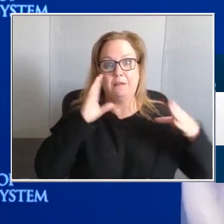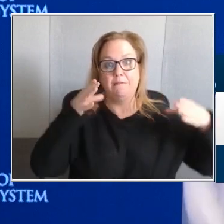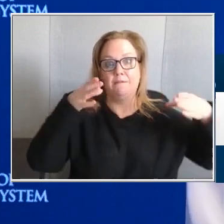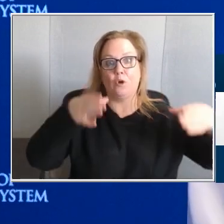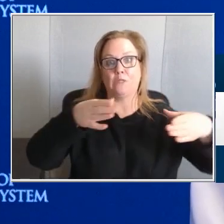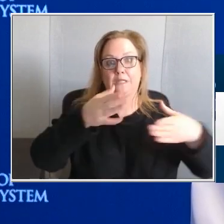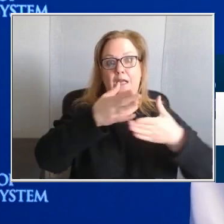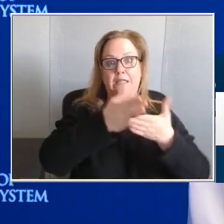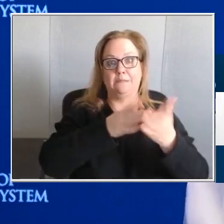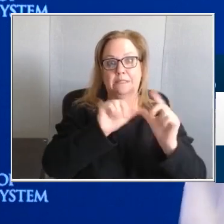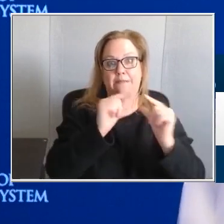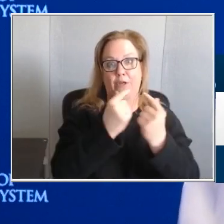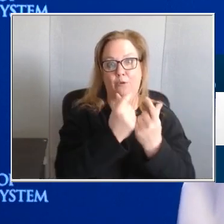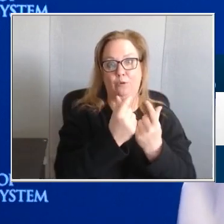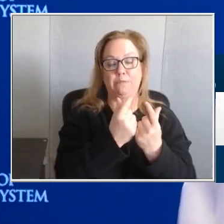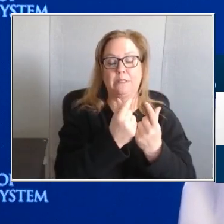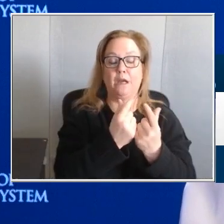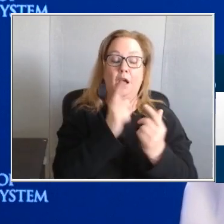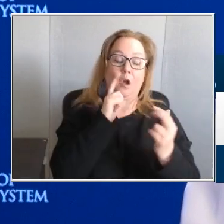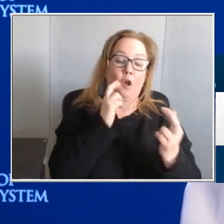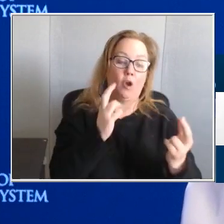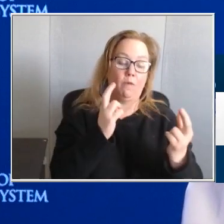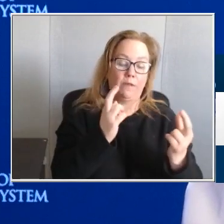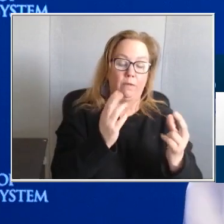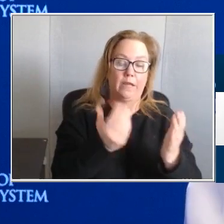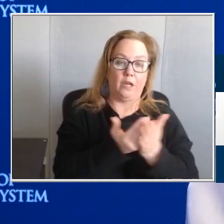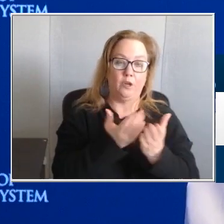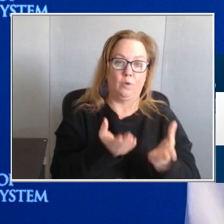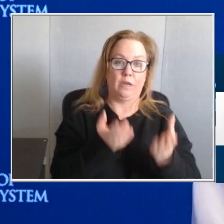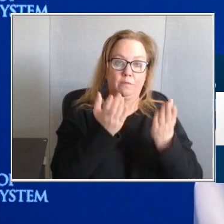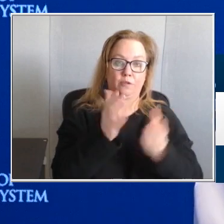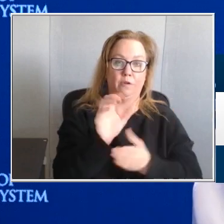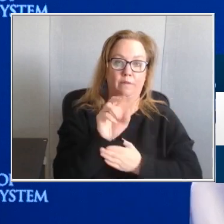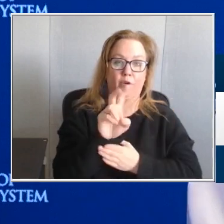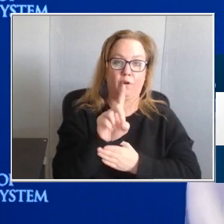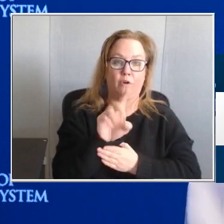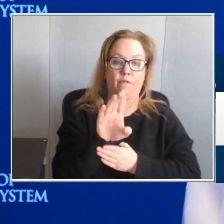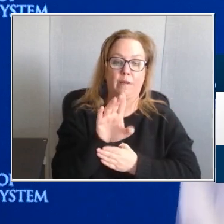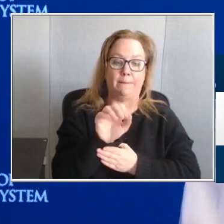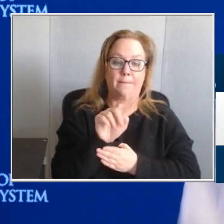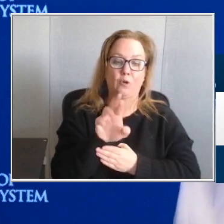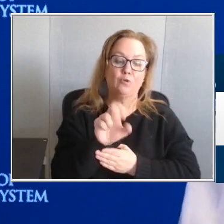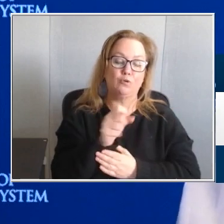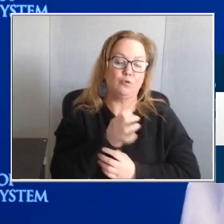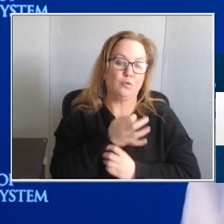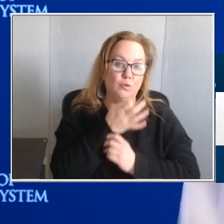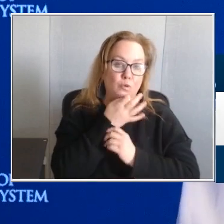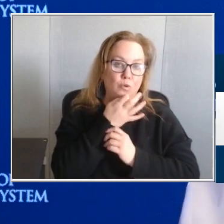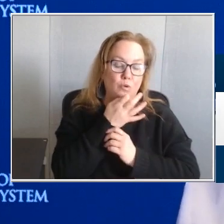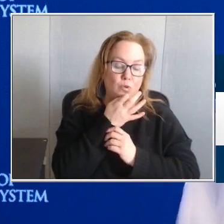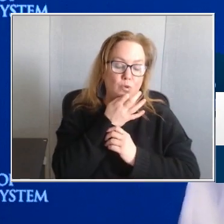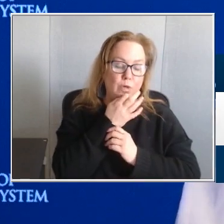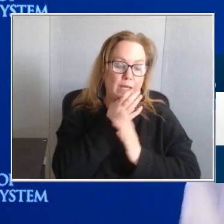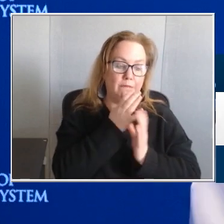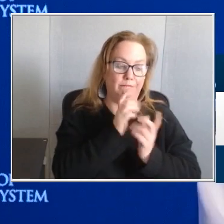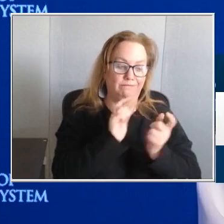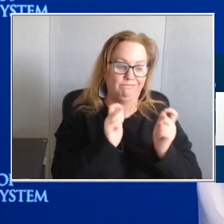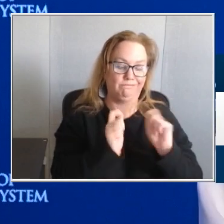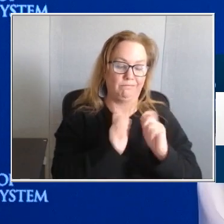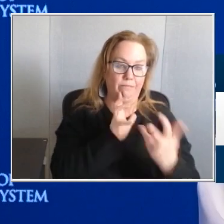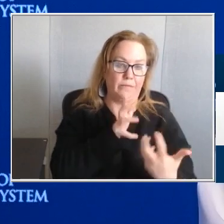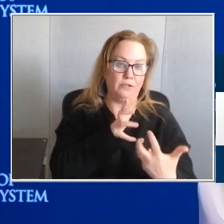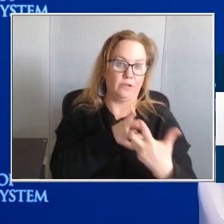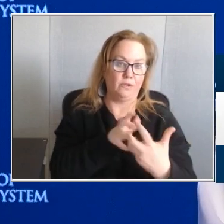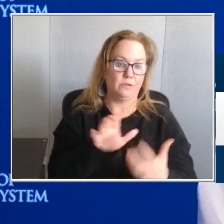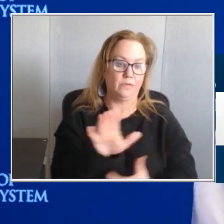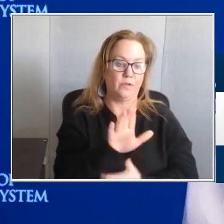groups. Hopefully we will get new recommendations for COVID boosters soon, and then again tailoring those to the most